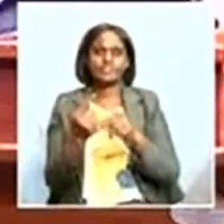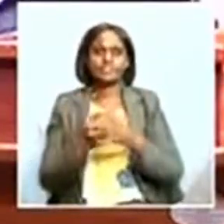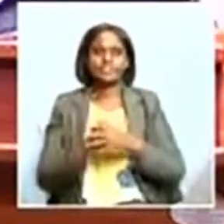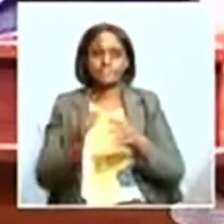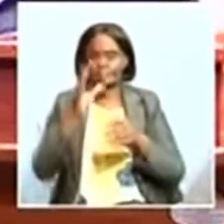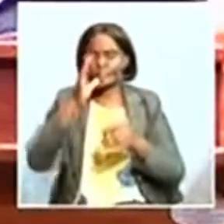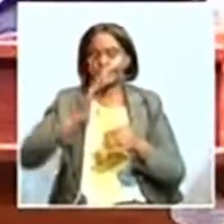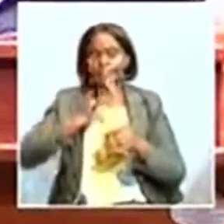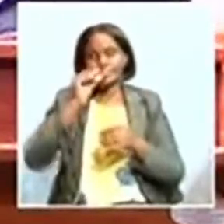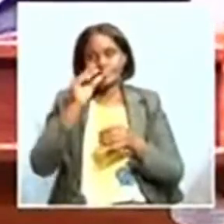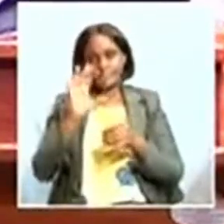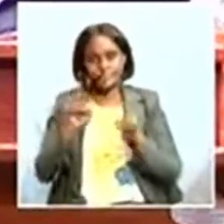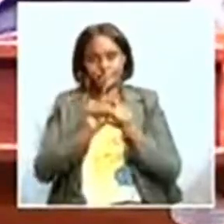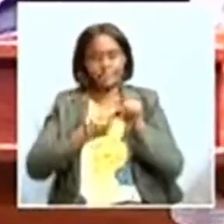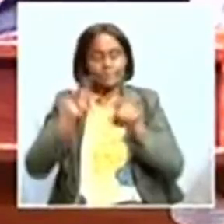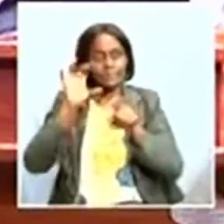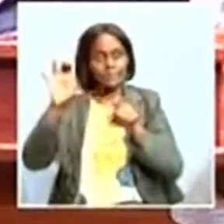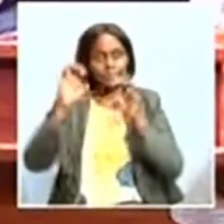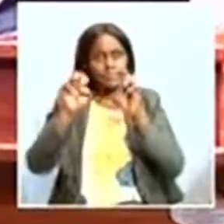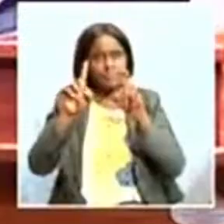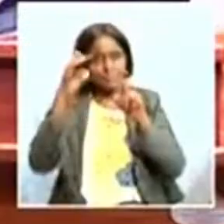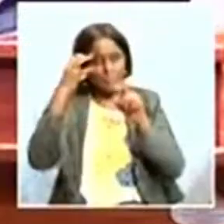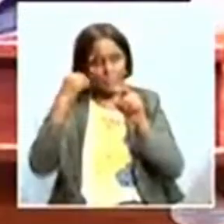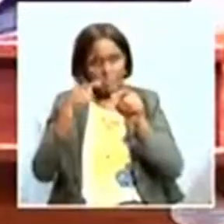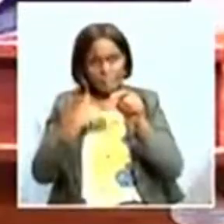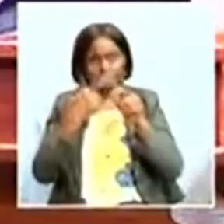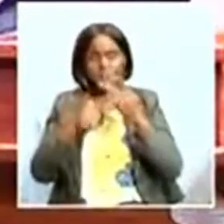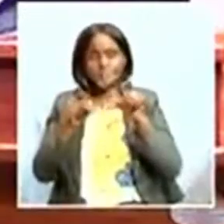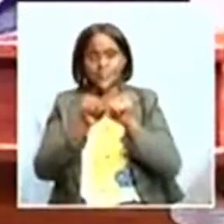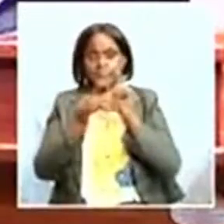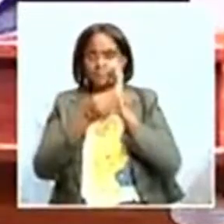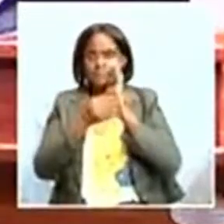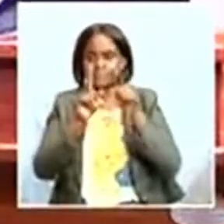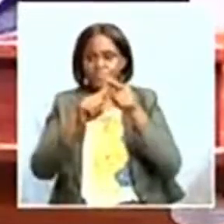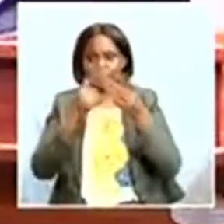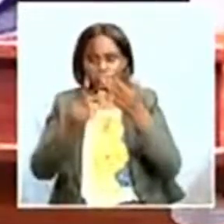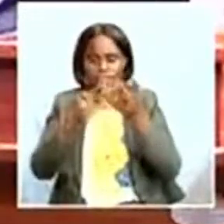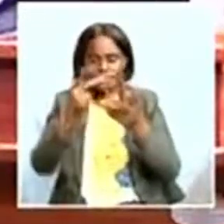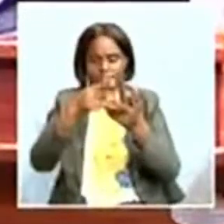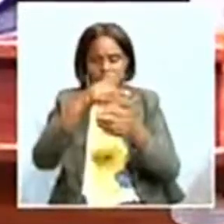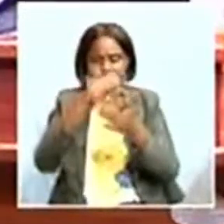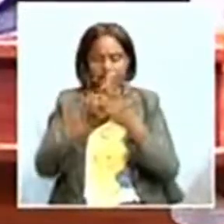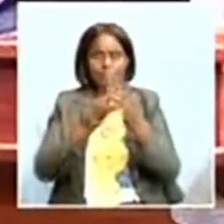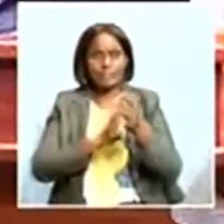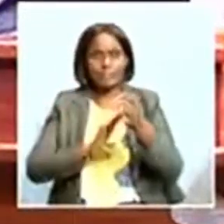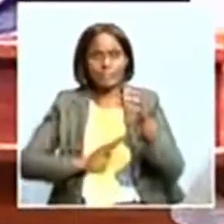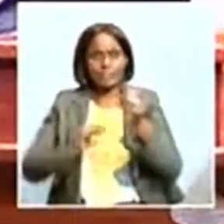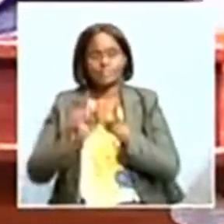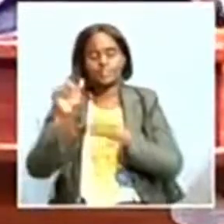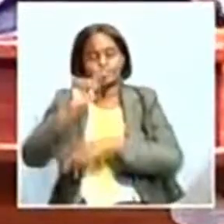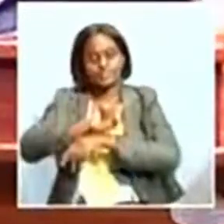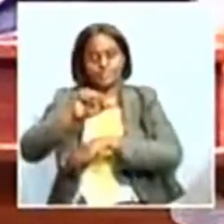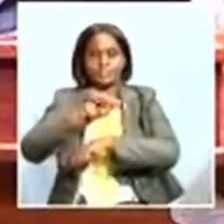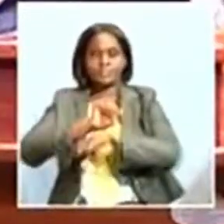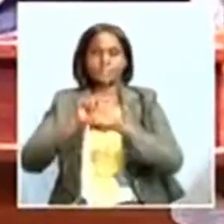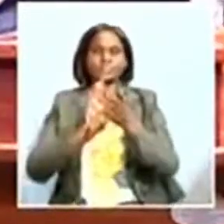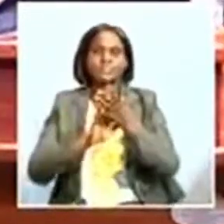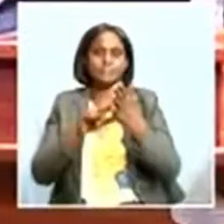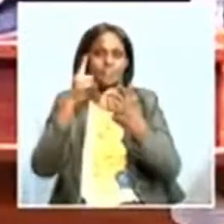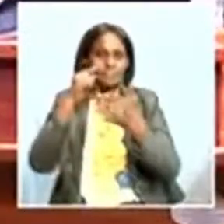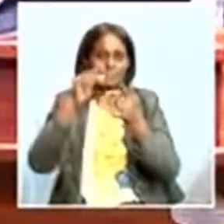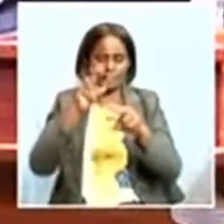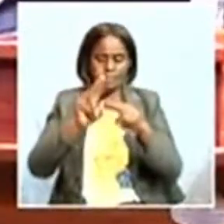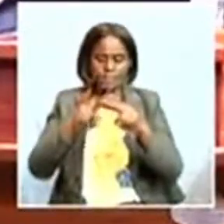1. Madam Speaker, provincial education officers have been guided to prioritize boarding and day secondary schools for